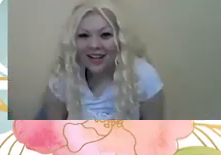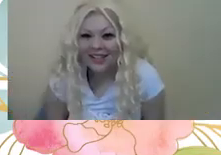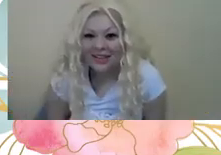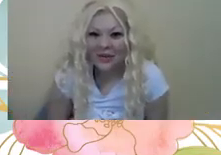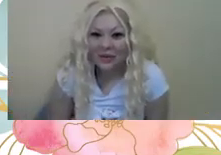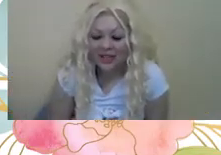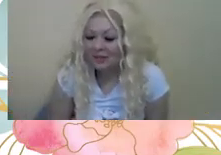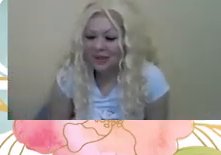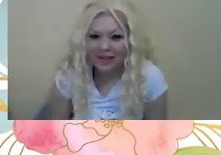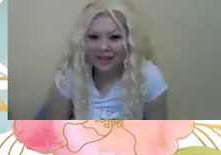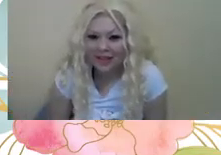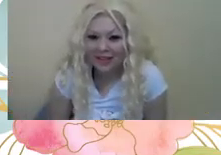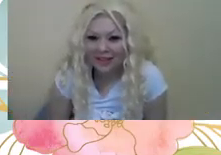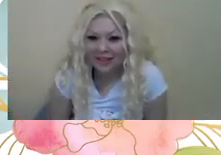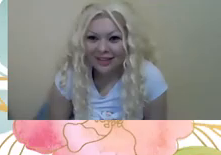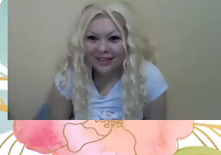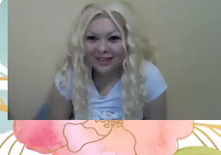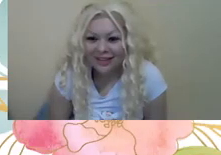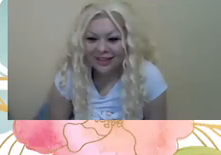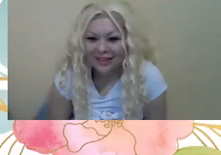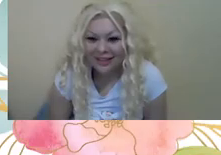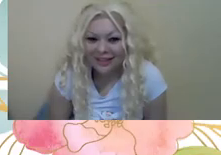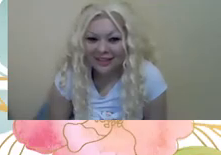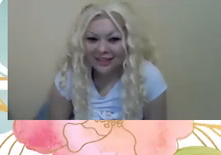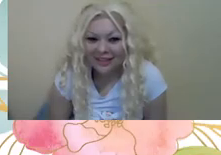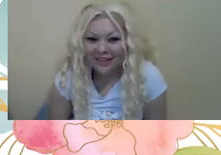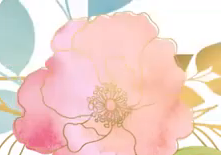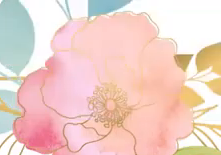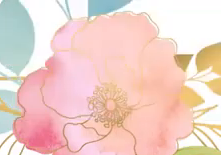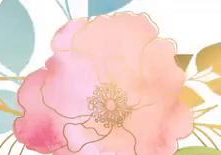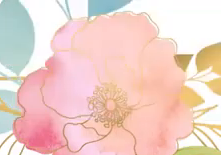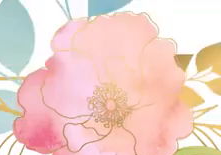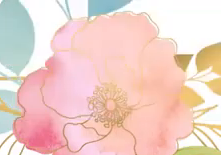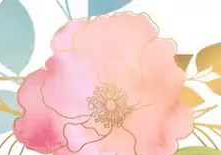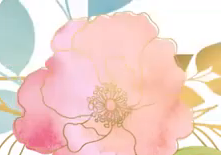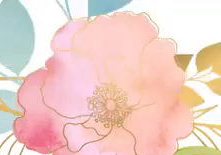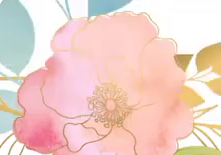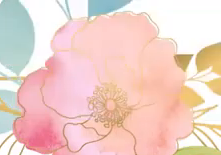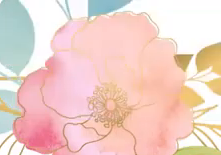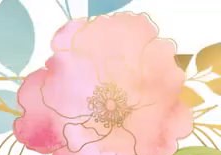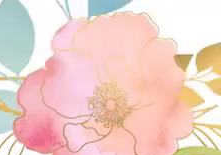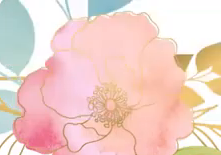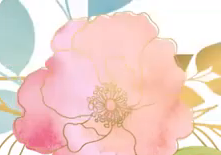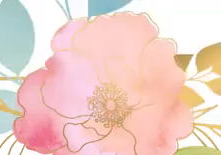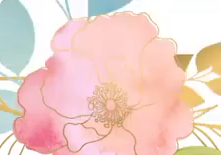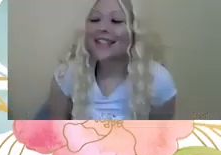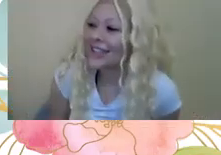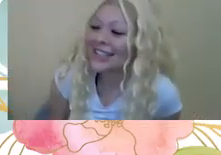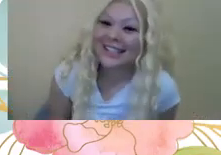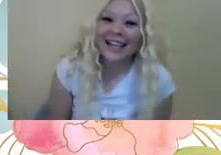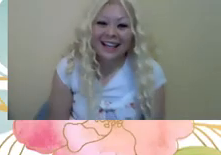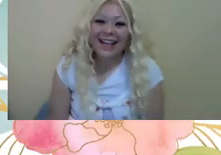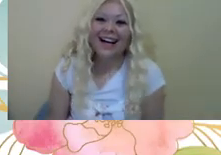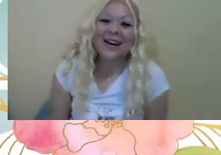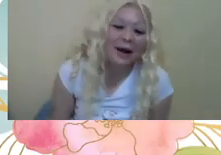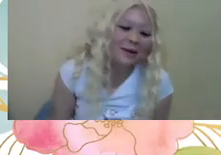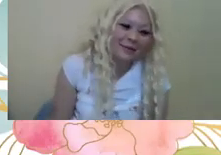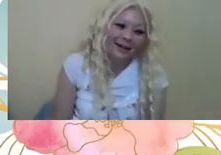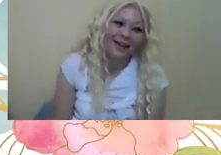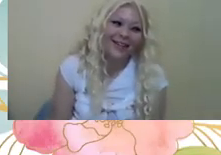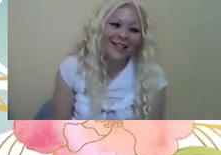Have you guys ever watched Mean Girls? That was really random. No, because it's because like there's a